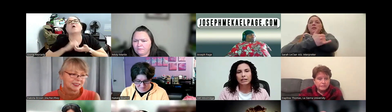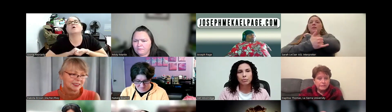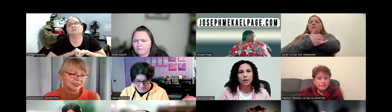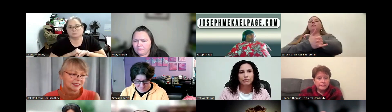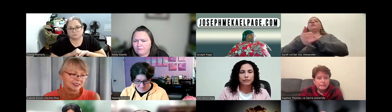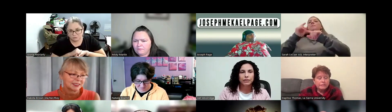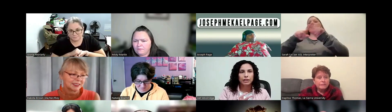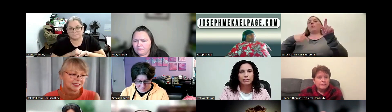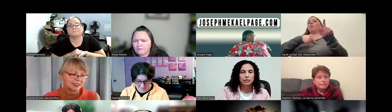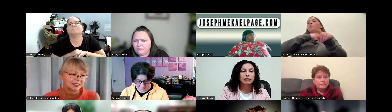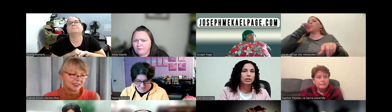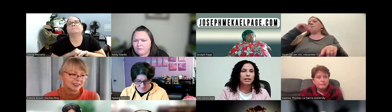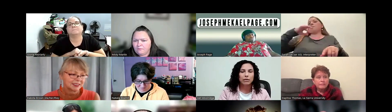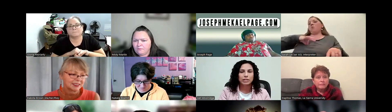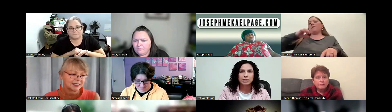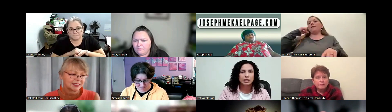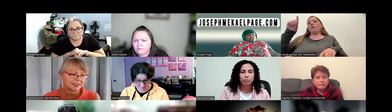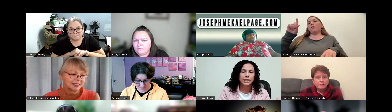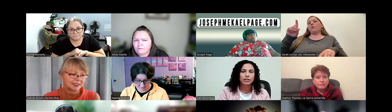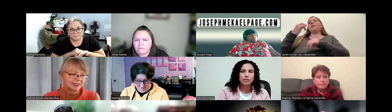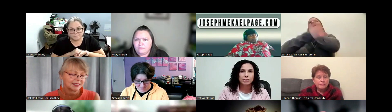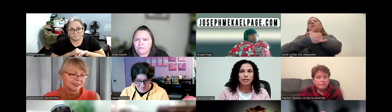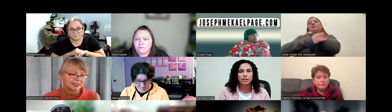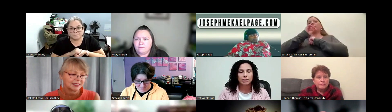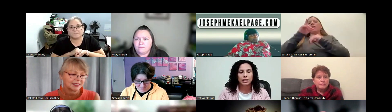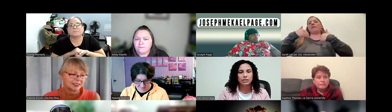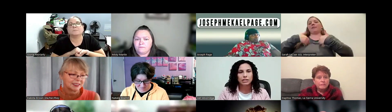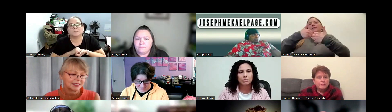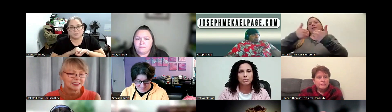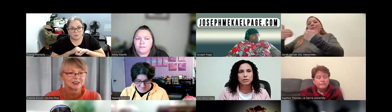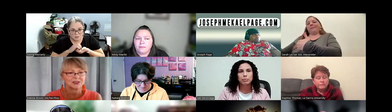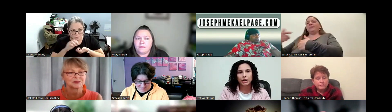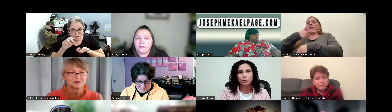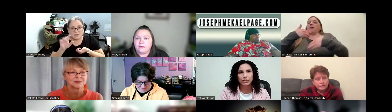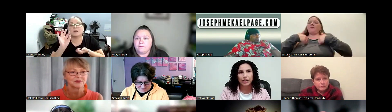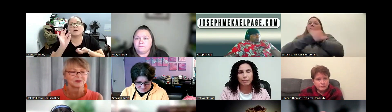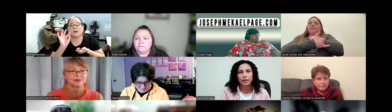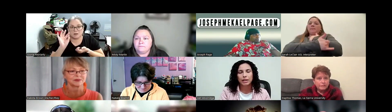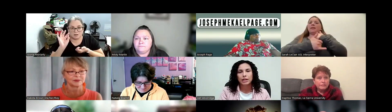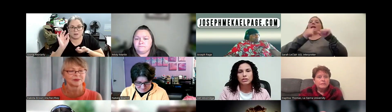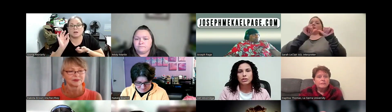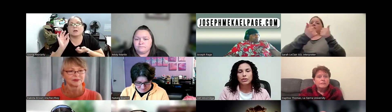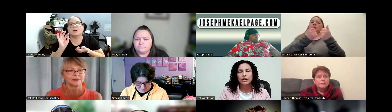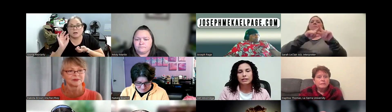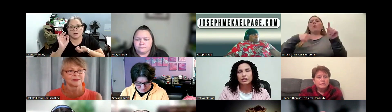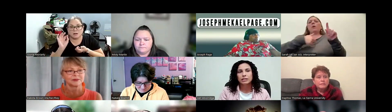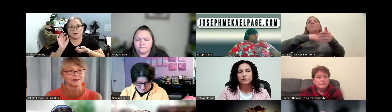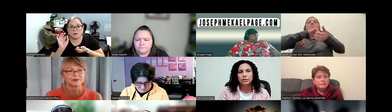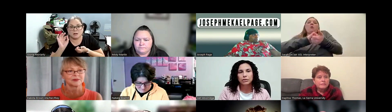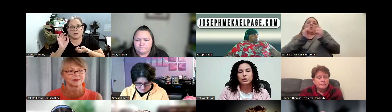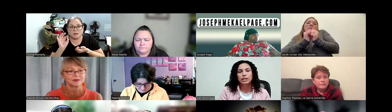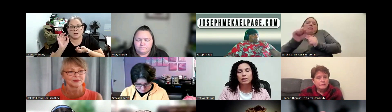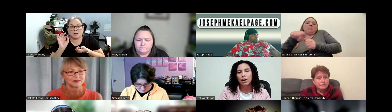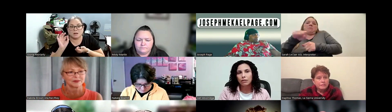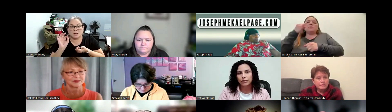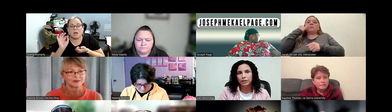are a nonprofit so the county is a separate agency, it's a county agency, but we do partner with them so that